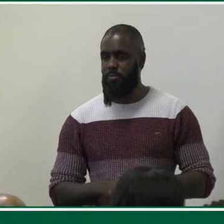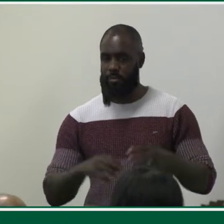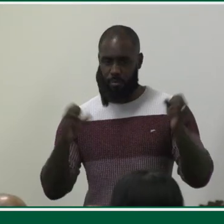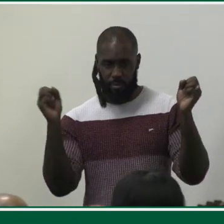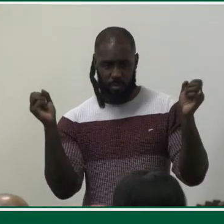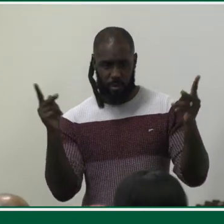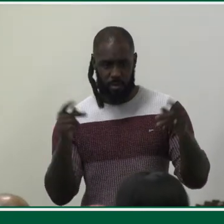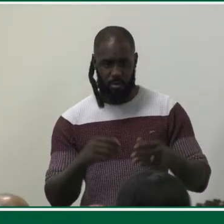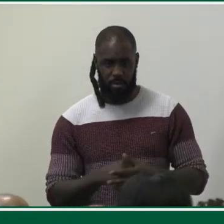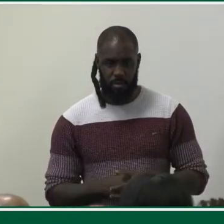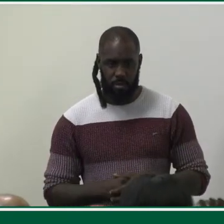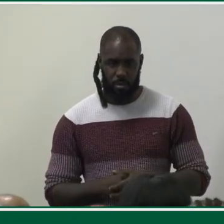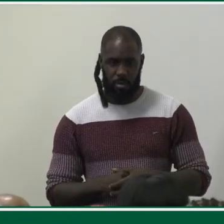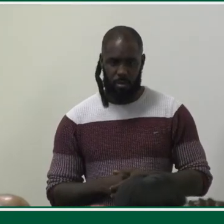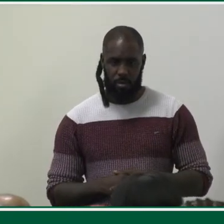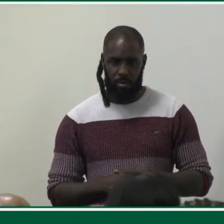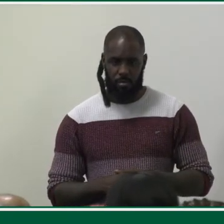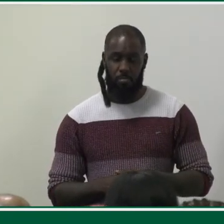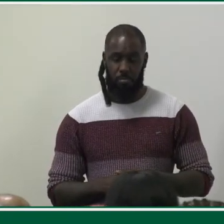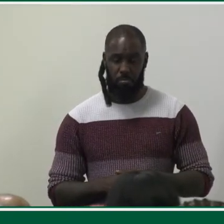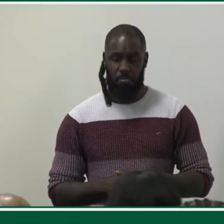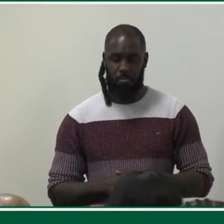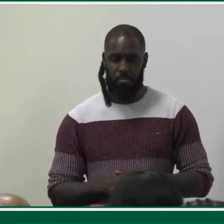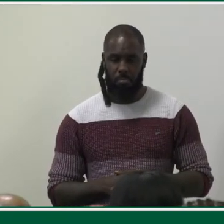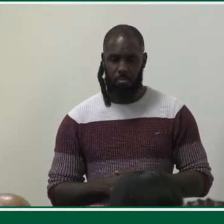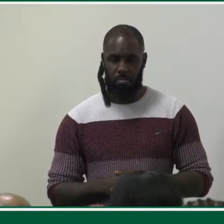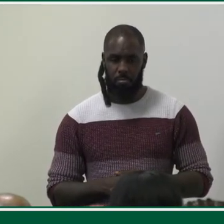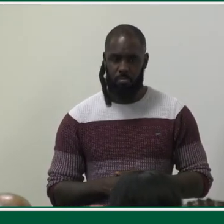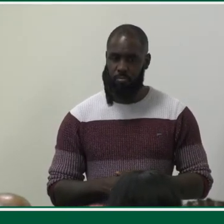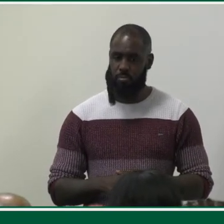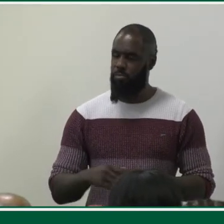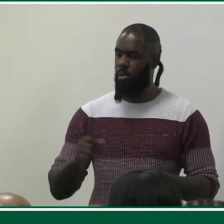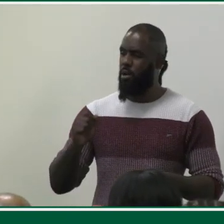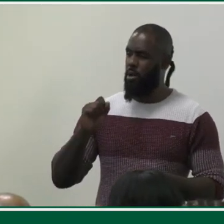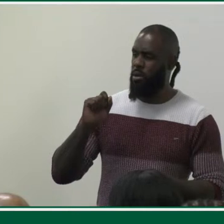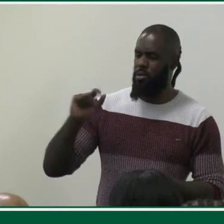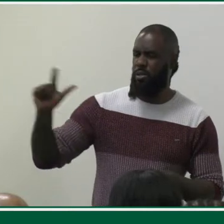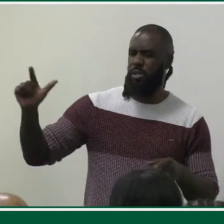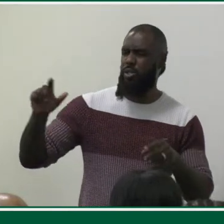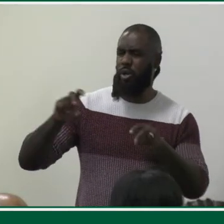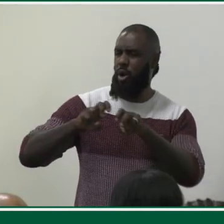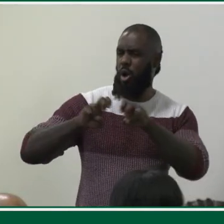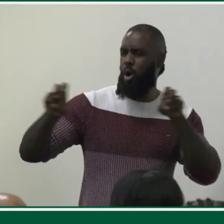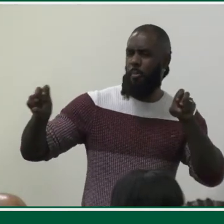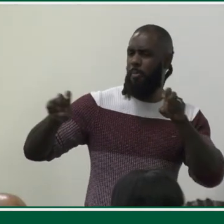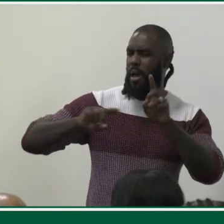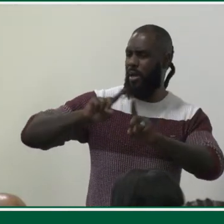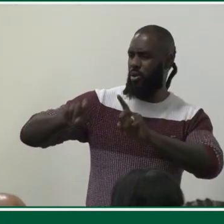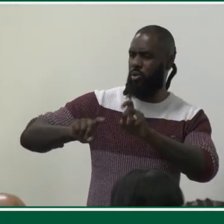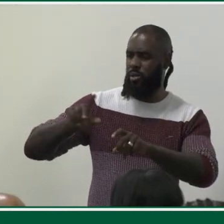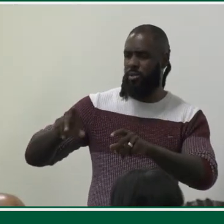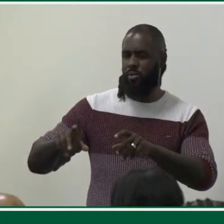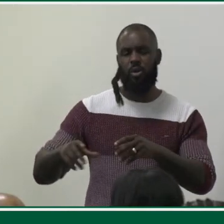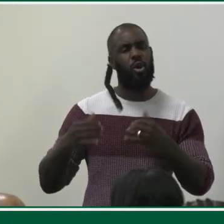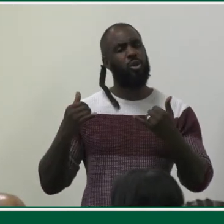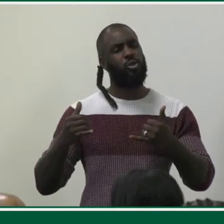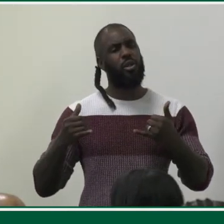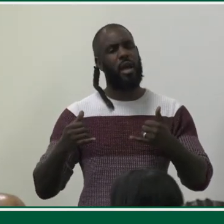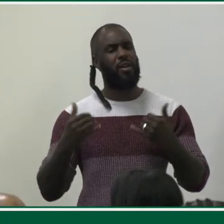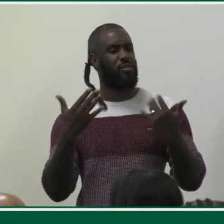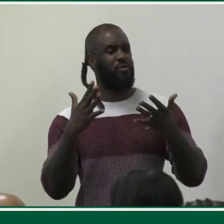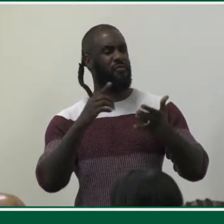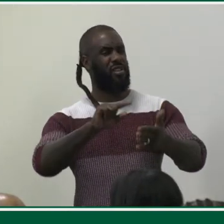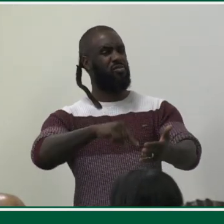Okay, I want to ask this question to the panel entirely. Let's forward think. You're a graduate of the Black